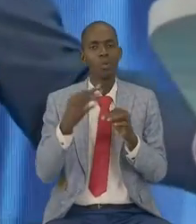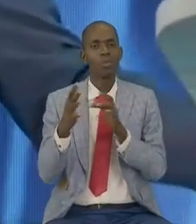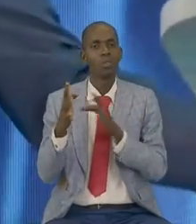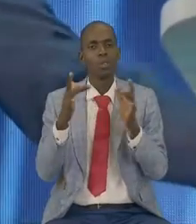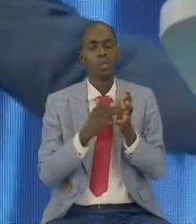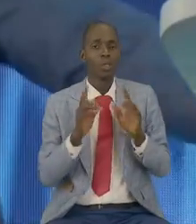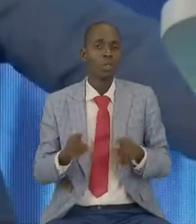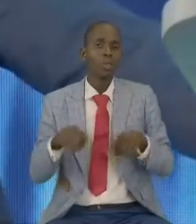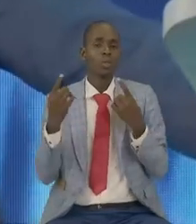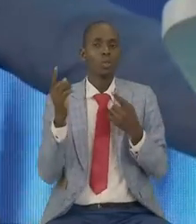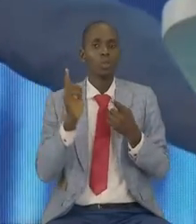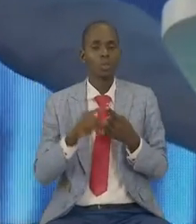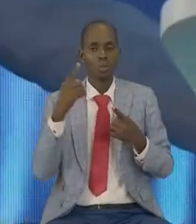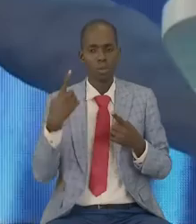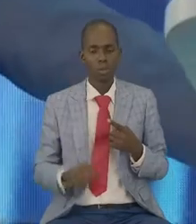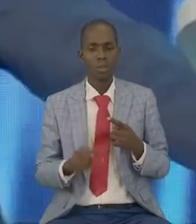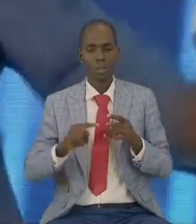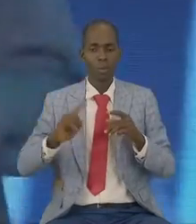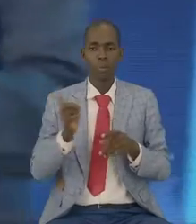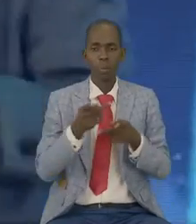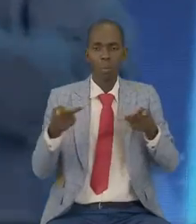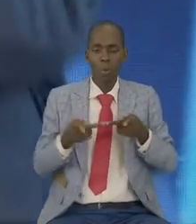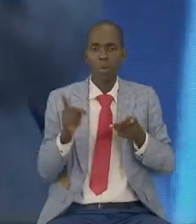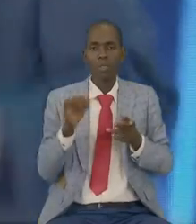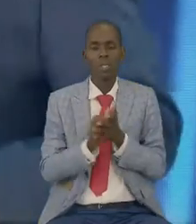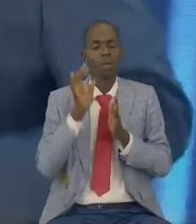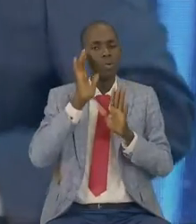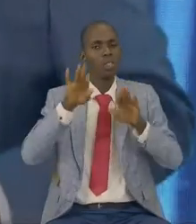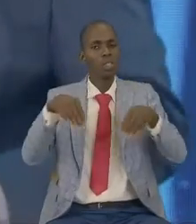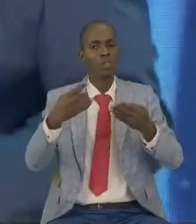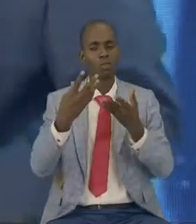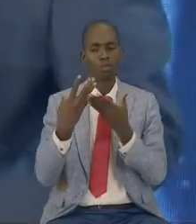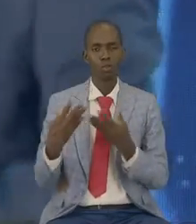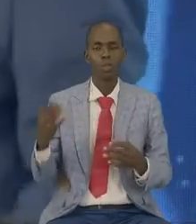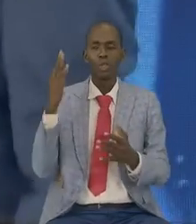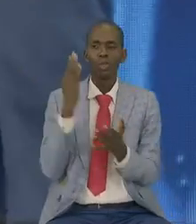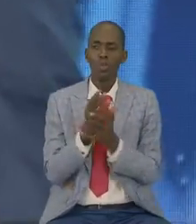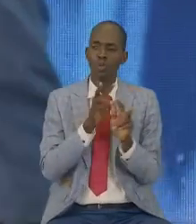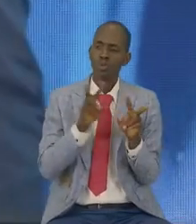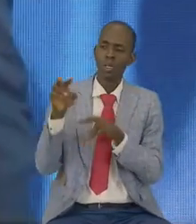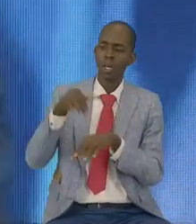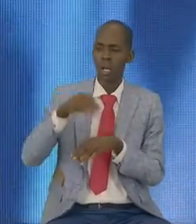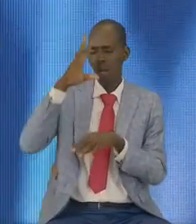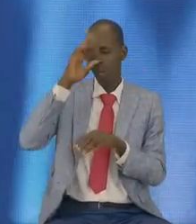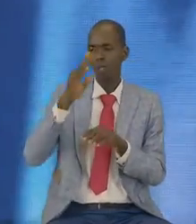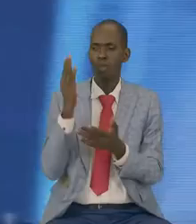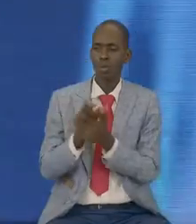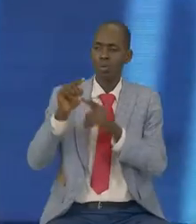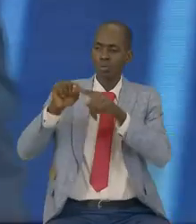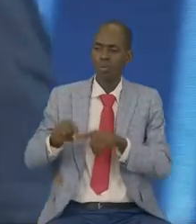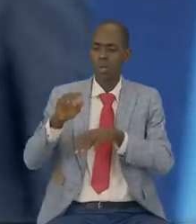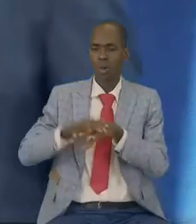to the source that will bring solution to your problem. Stop looking at man as if man is going to do